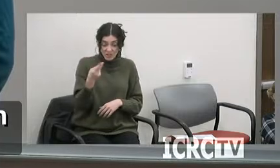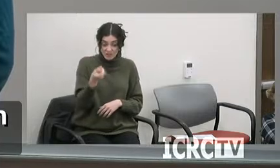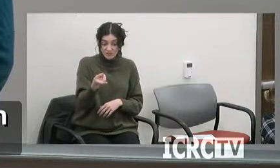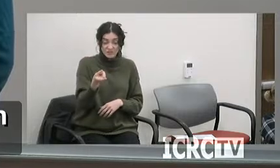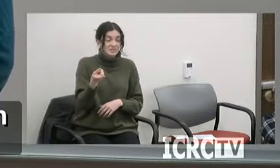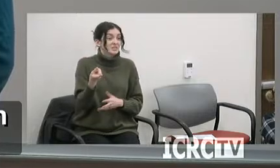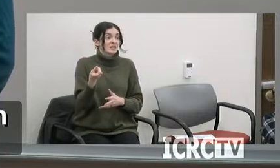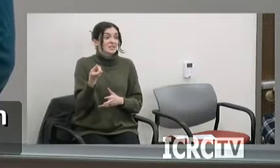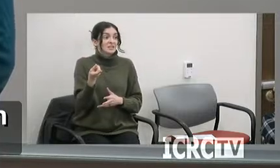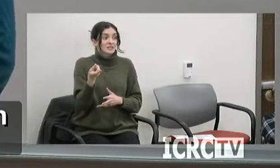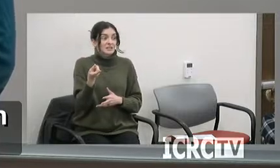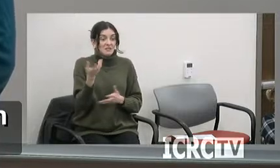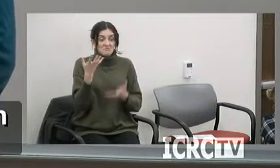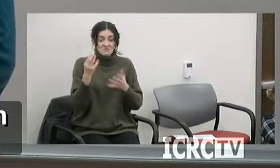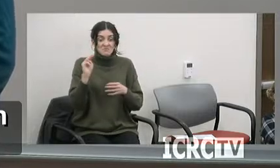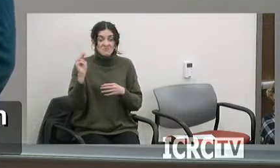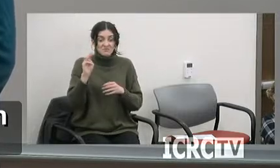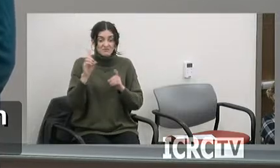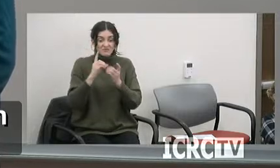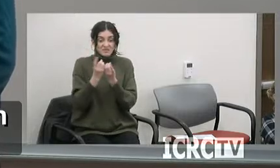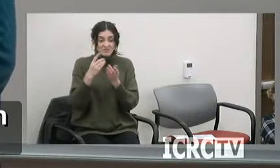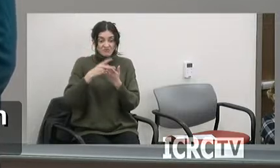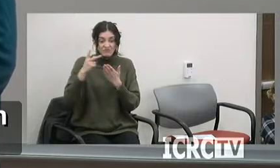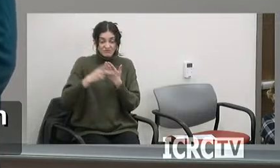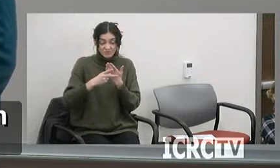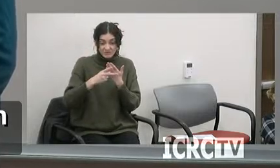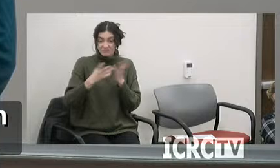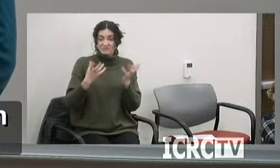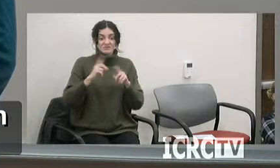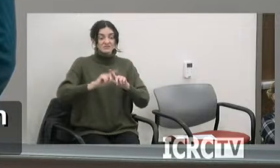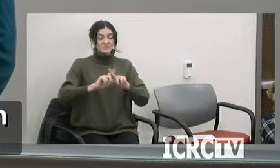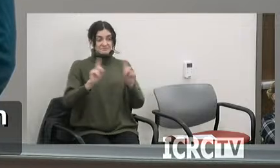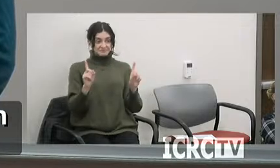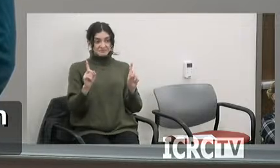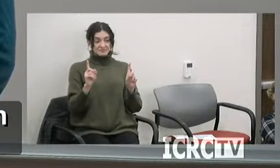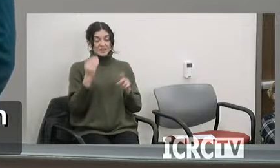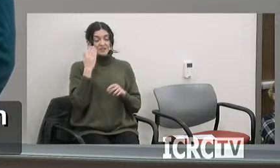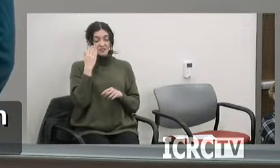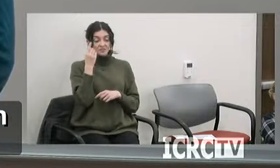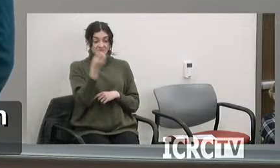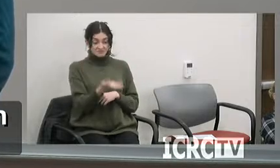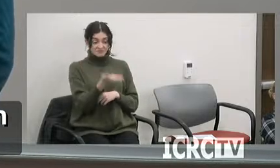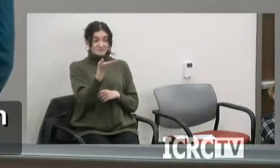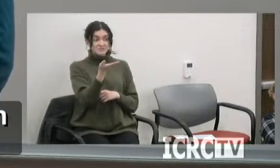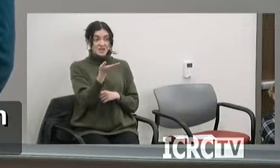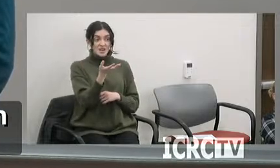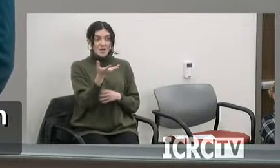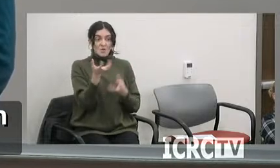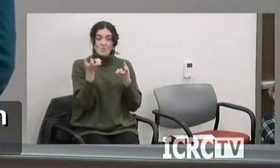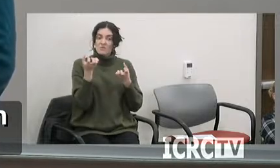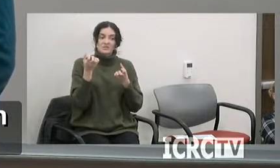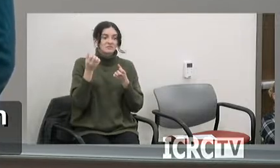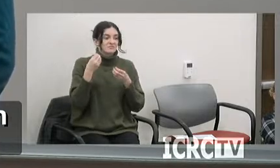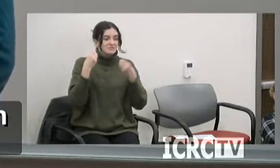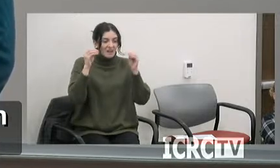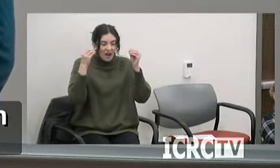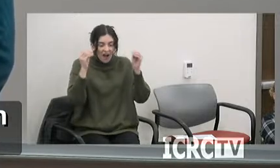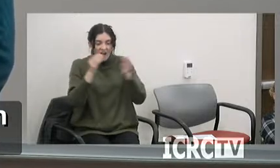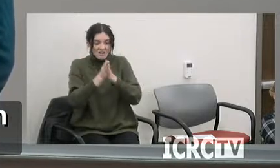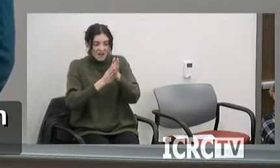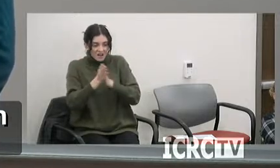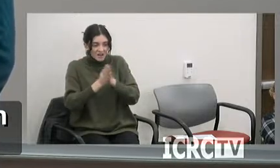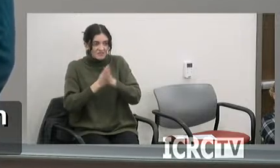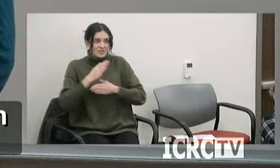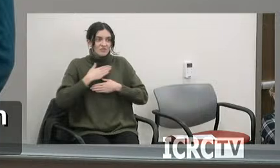the students and their experience. He wants everyone in the Fine Arts program to excel and enjoy themselves.